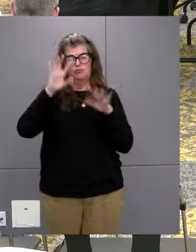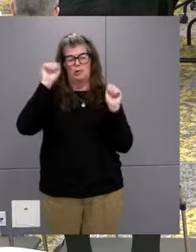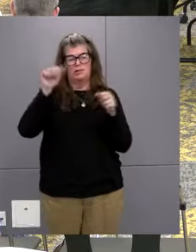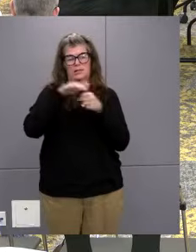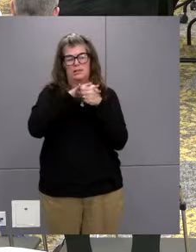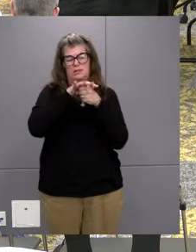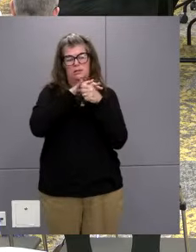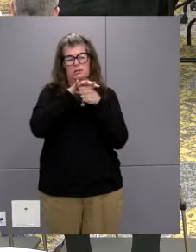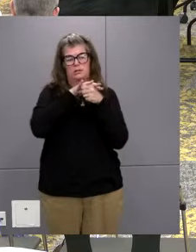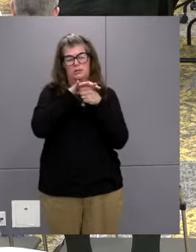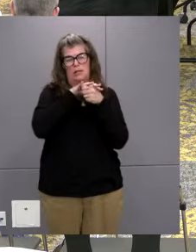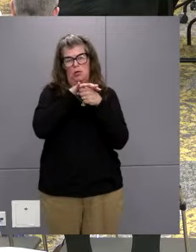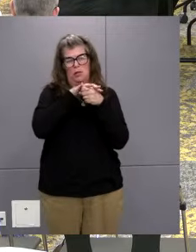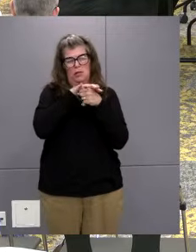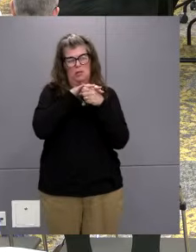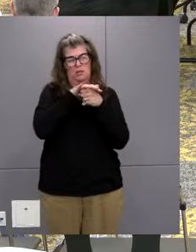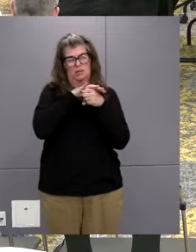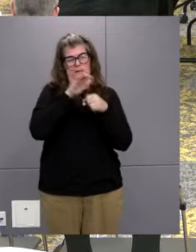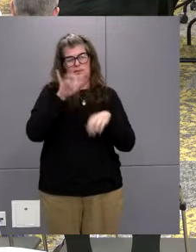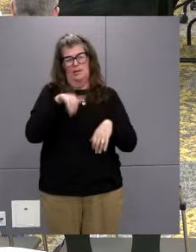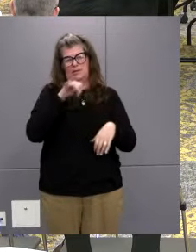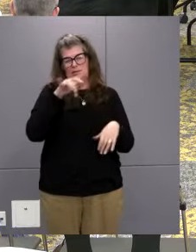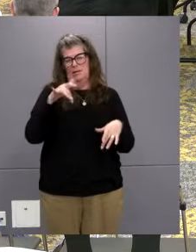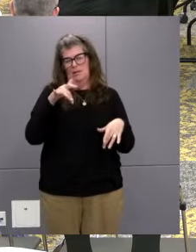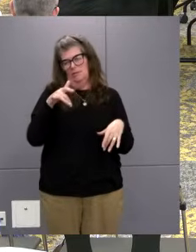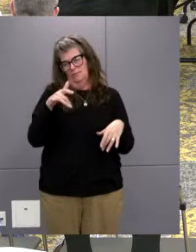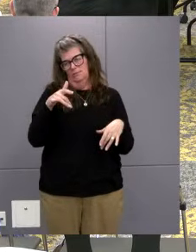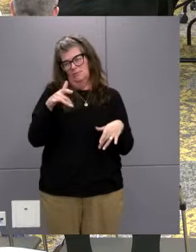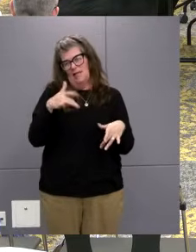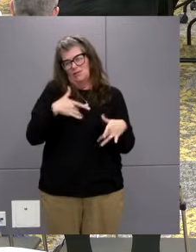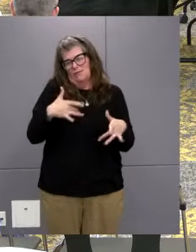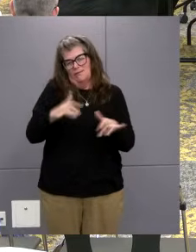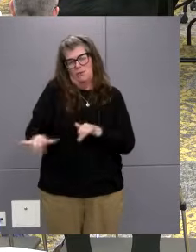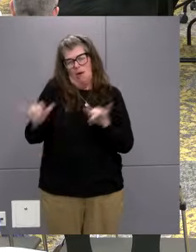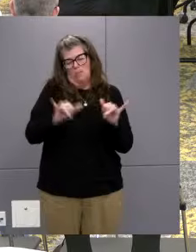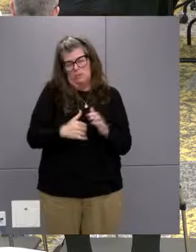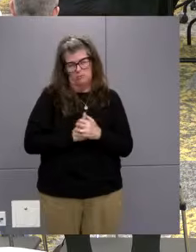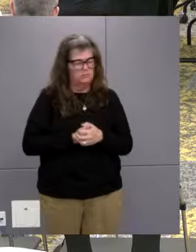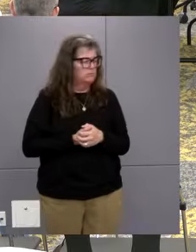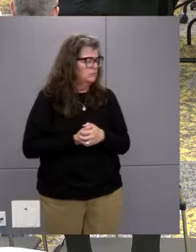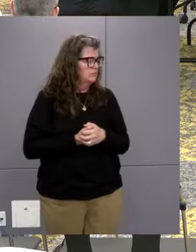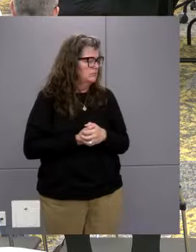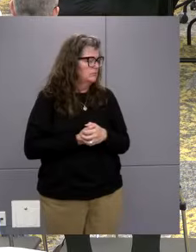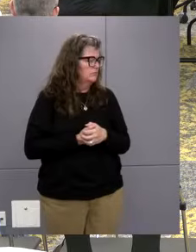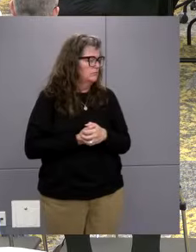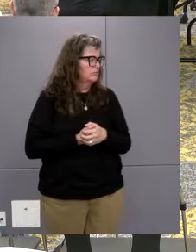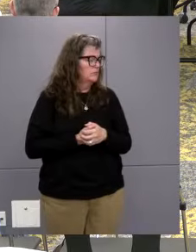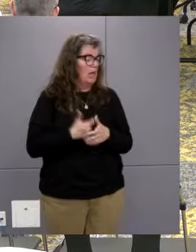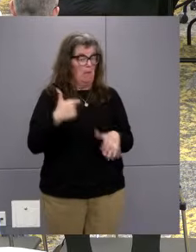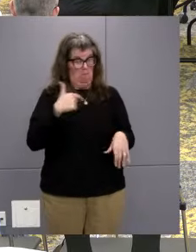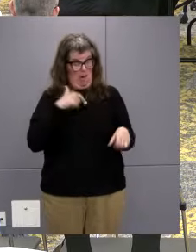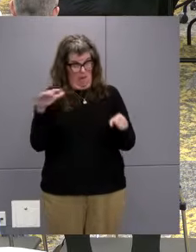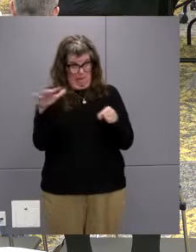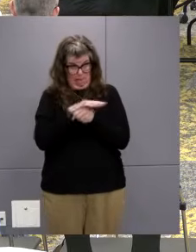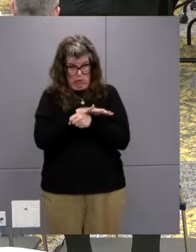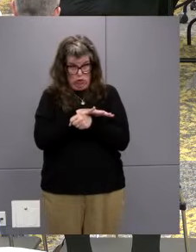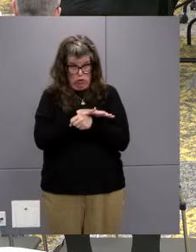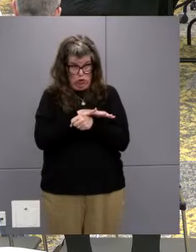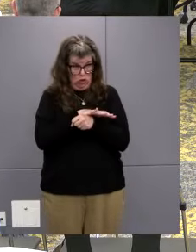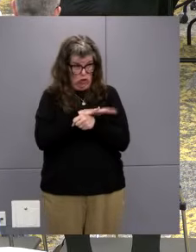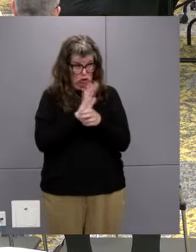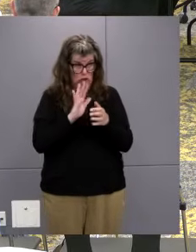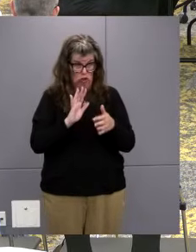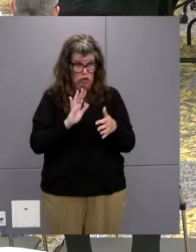the presidential suite is not an unusual action at all. My full contention is that